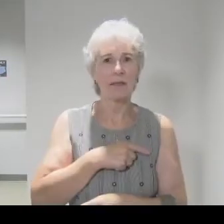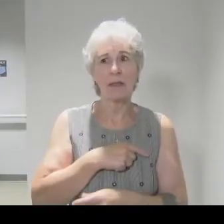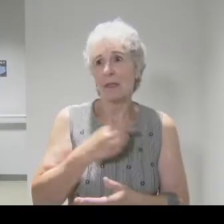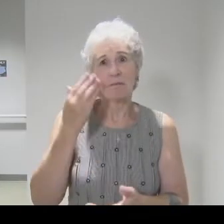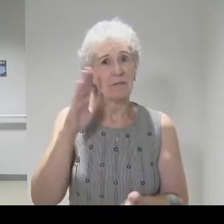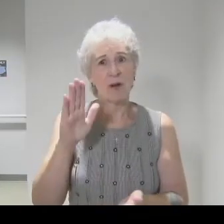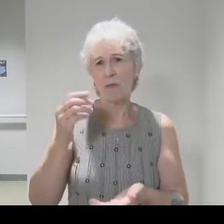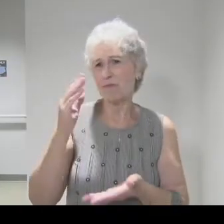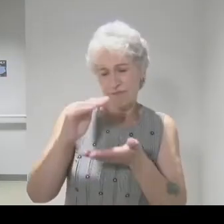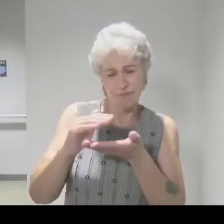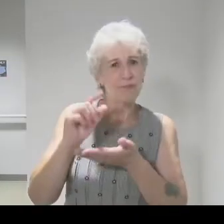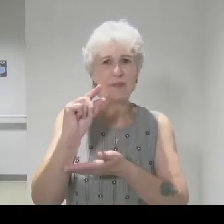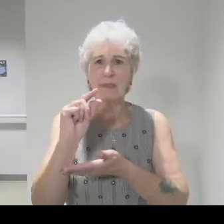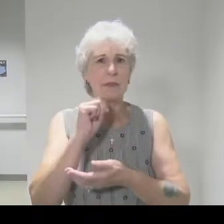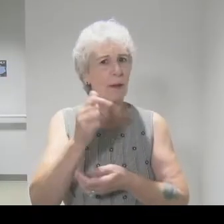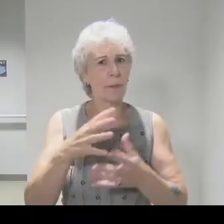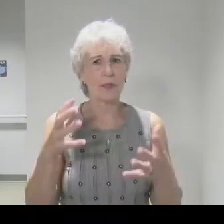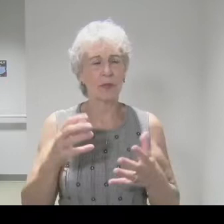little about it.